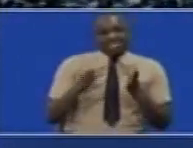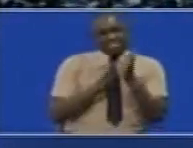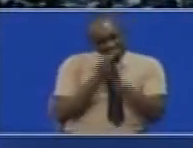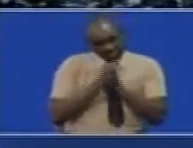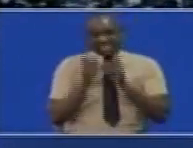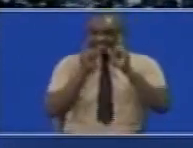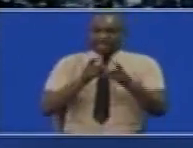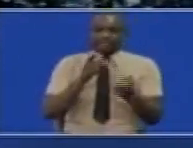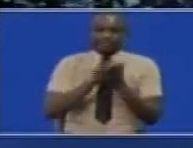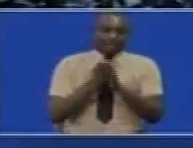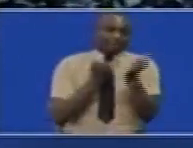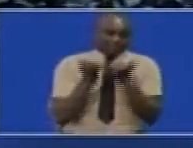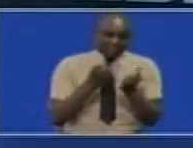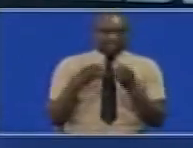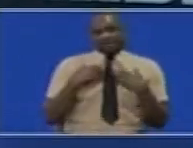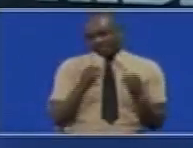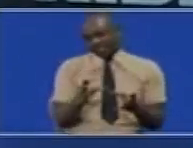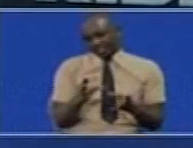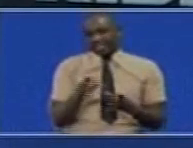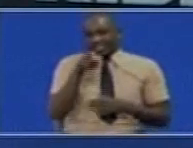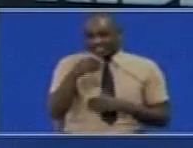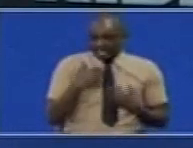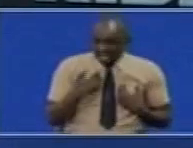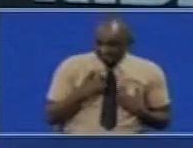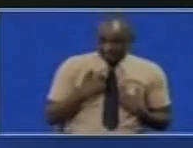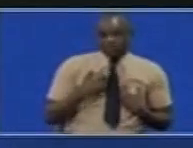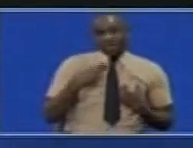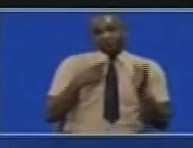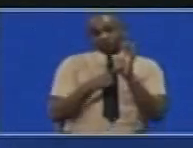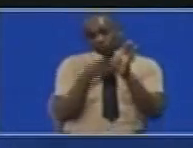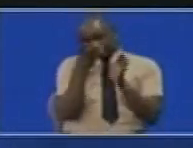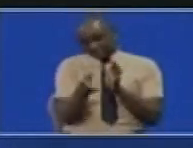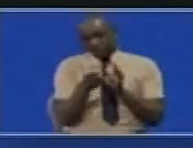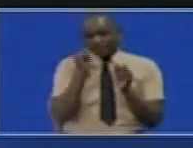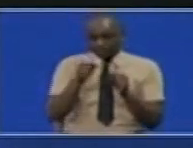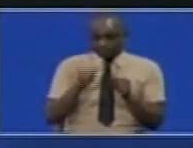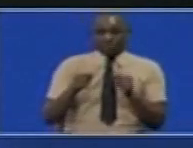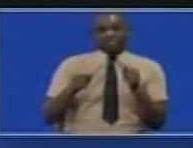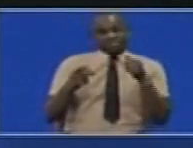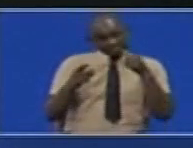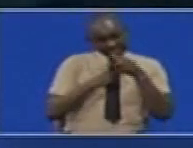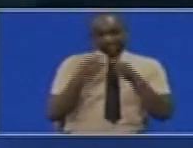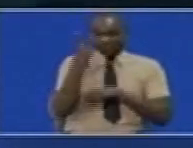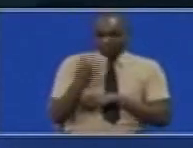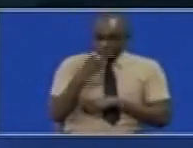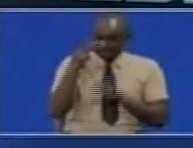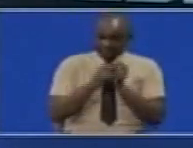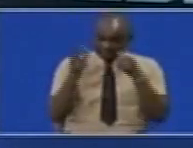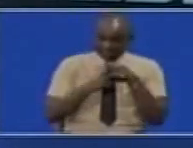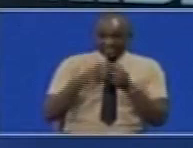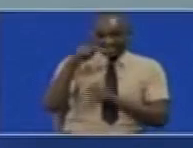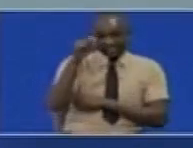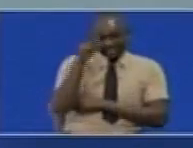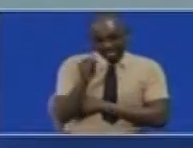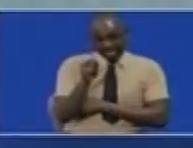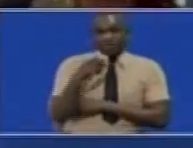into businesses. The Be Your Own Boss hourly reality show will debut 6th February of 2017 on KTN and